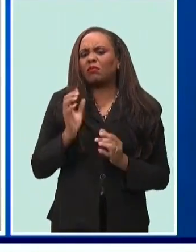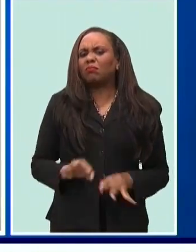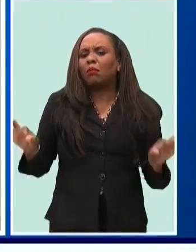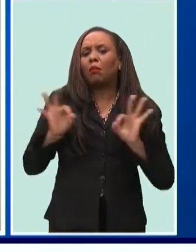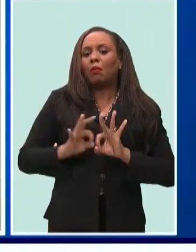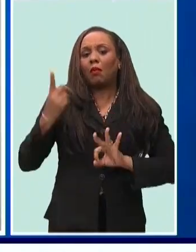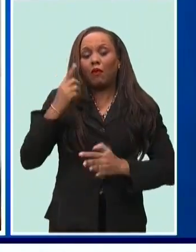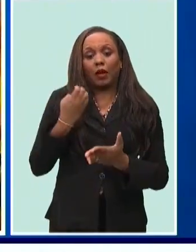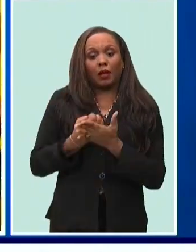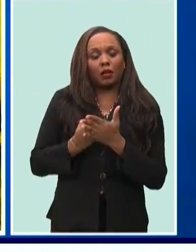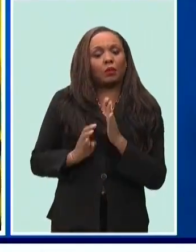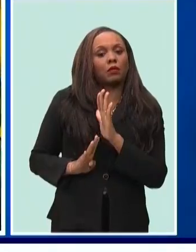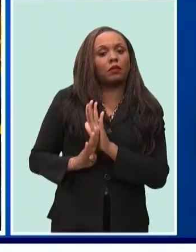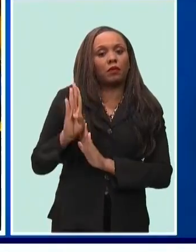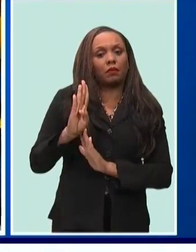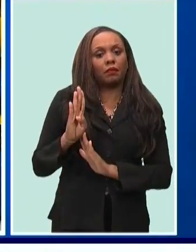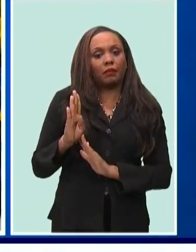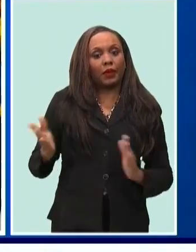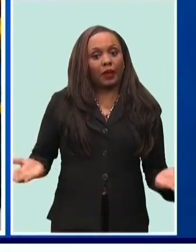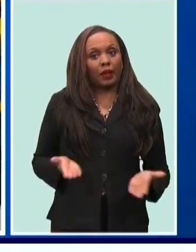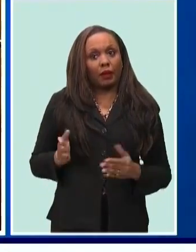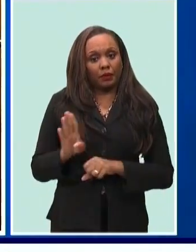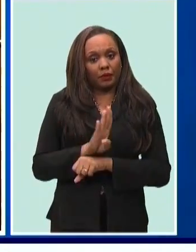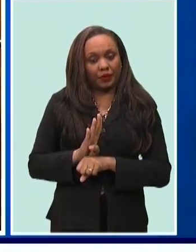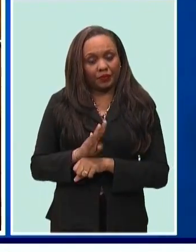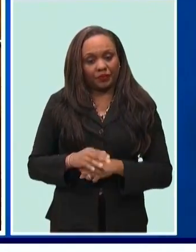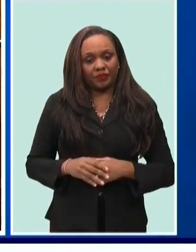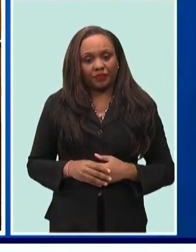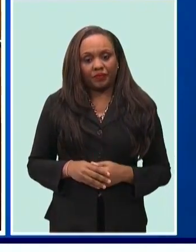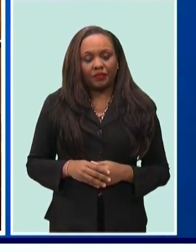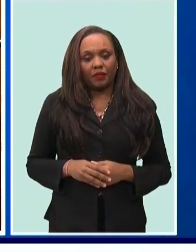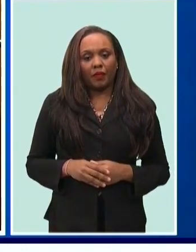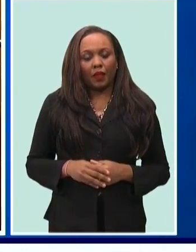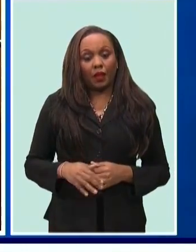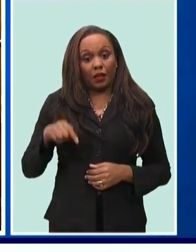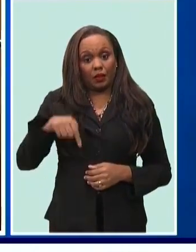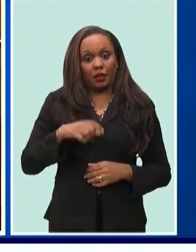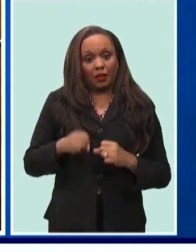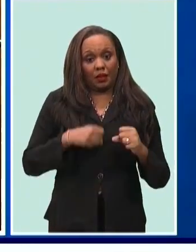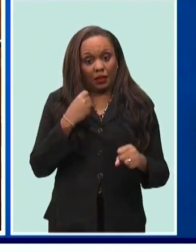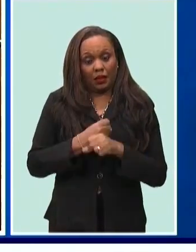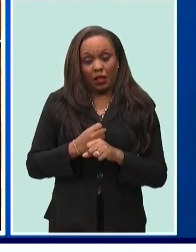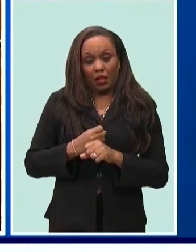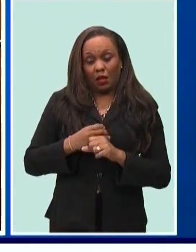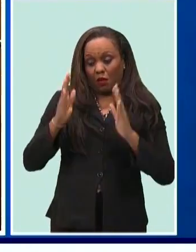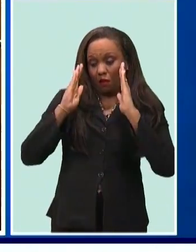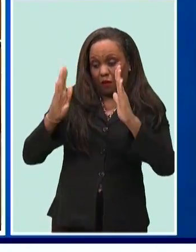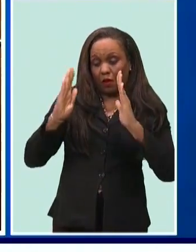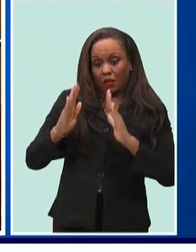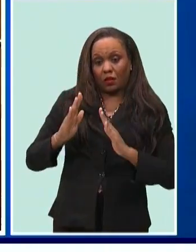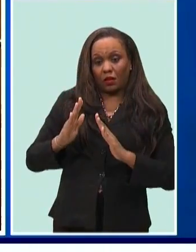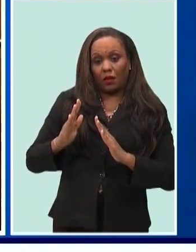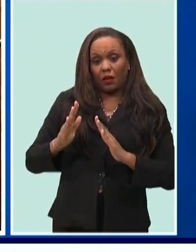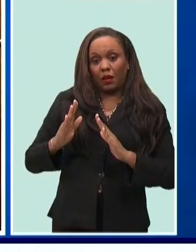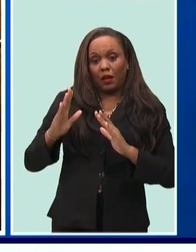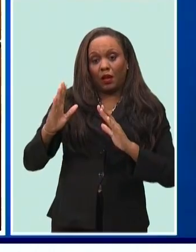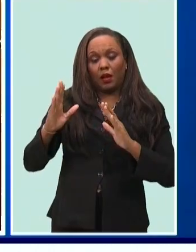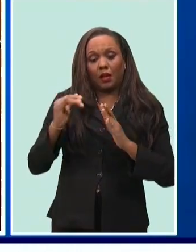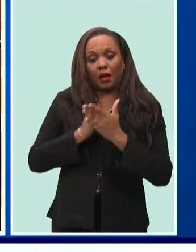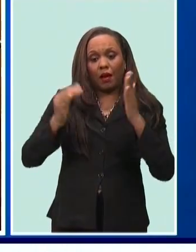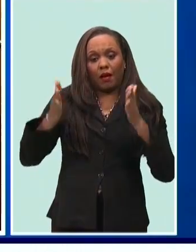economic growth for Barbados. This year, the spotlight is on the late artist Winston Jordan. He was